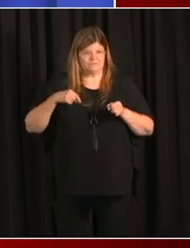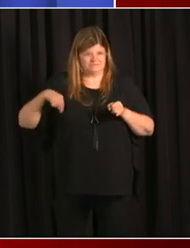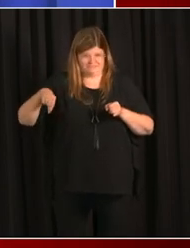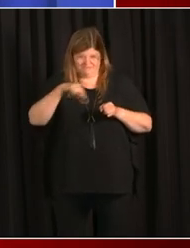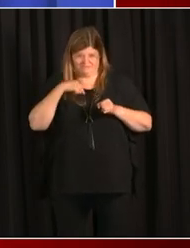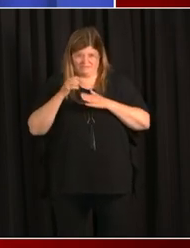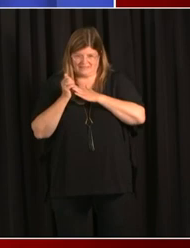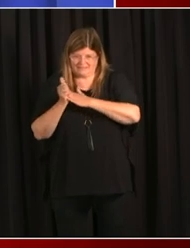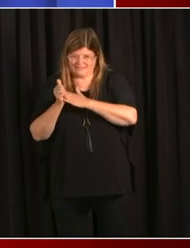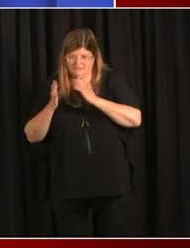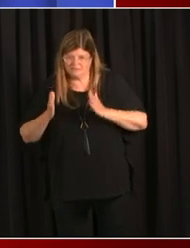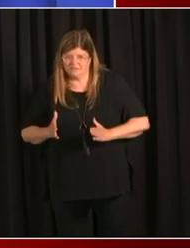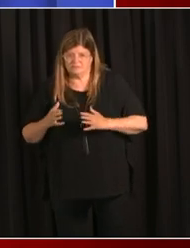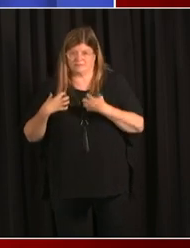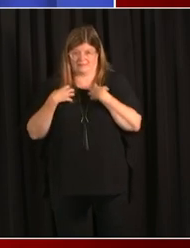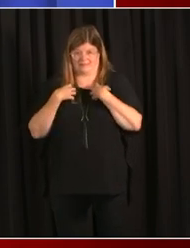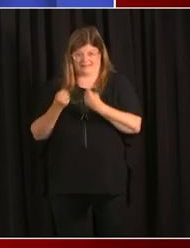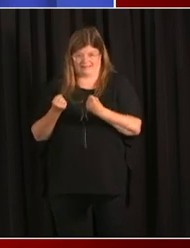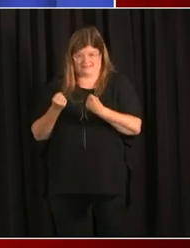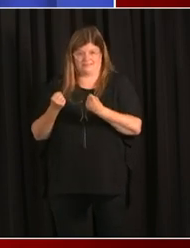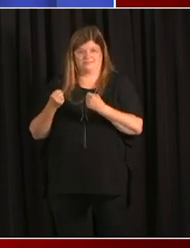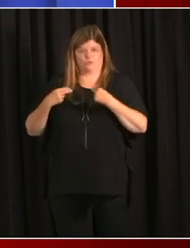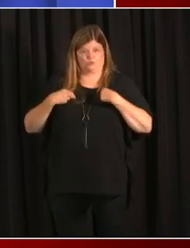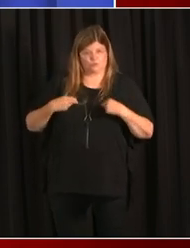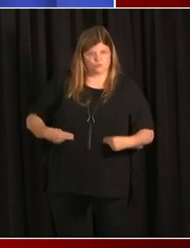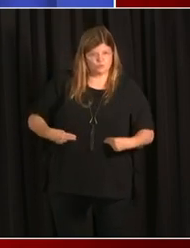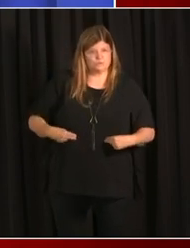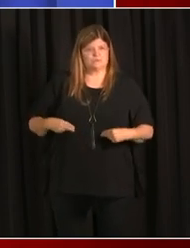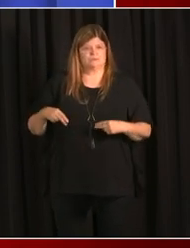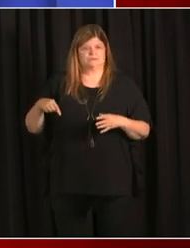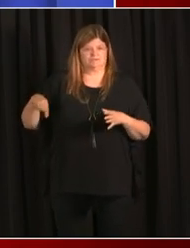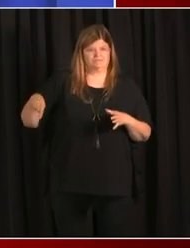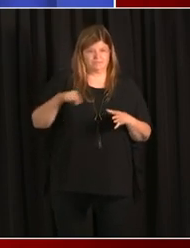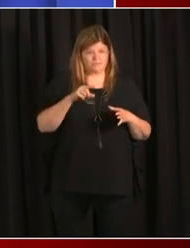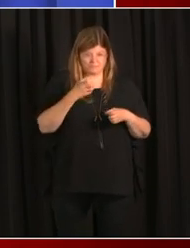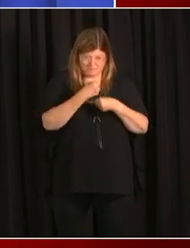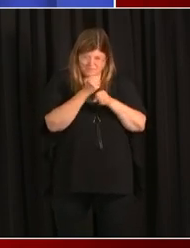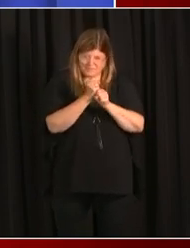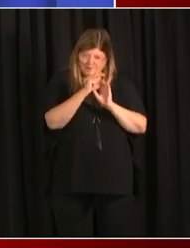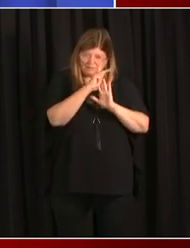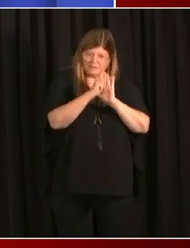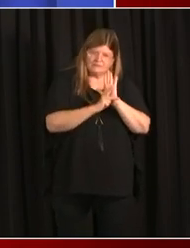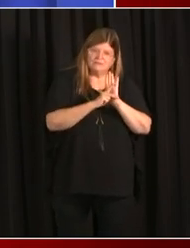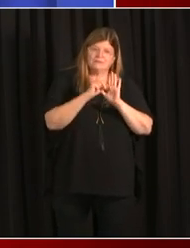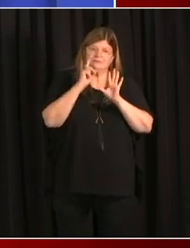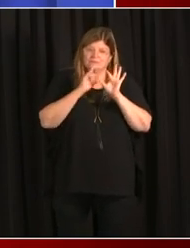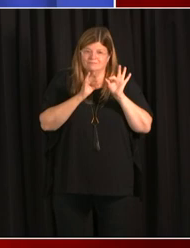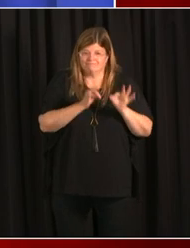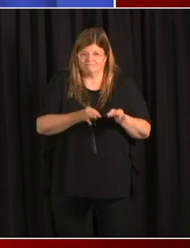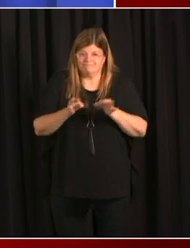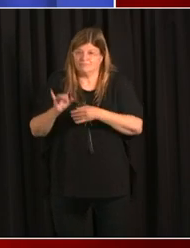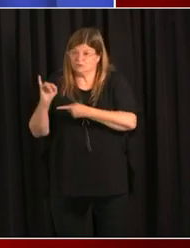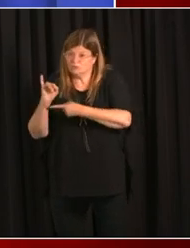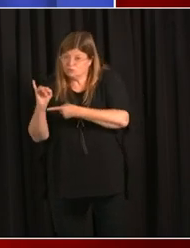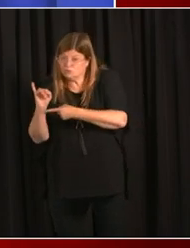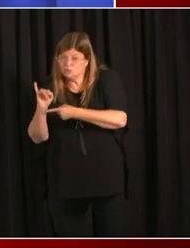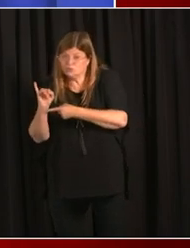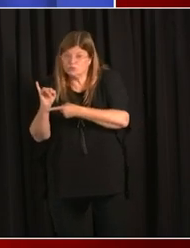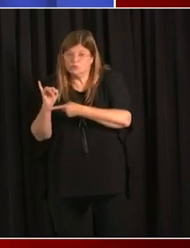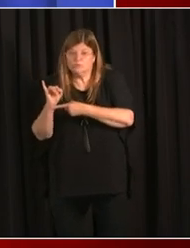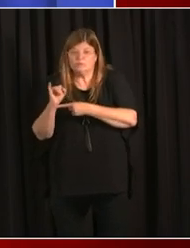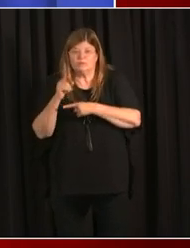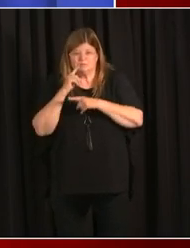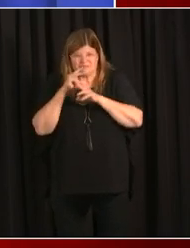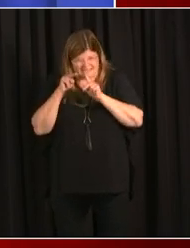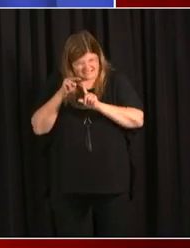the Health and Human Services cluster, as well as some who make policy decisions around insurance, have been very attentive